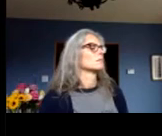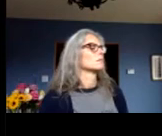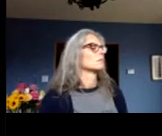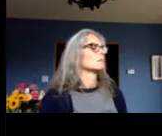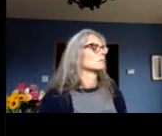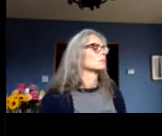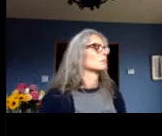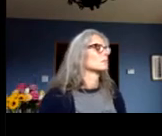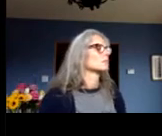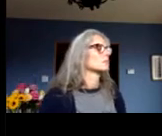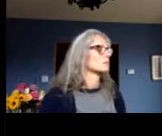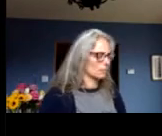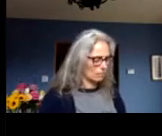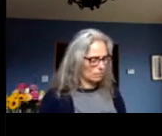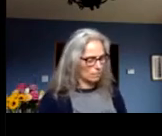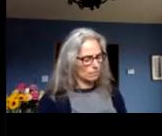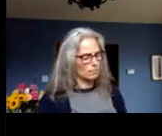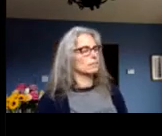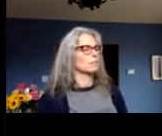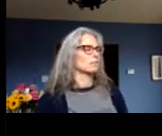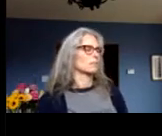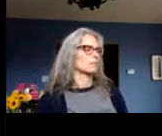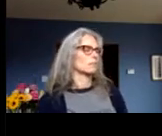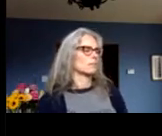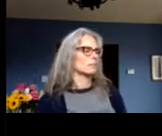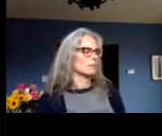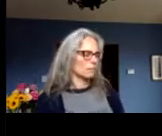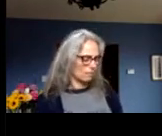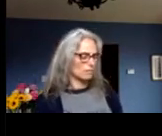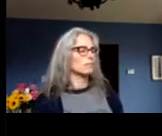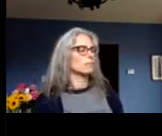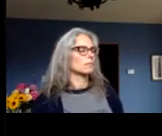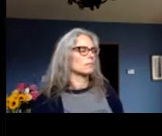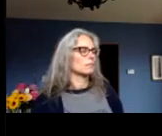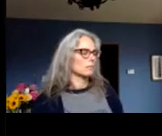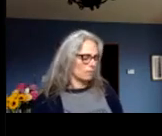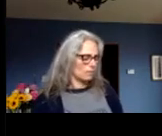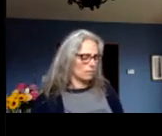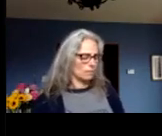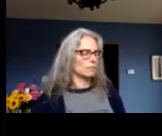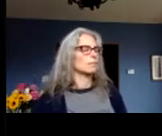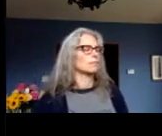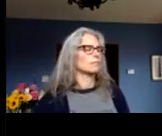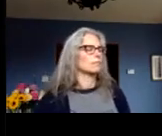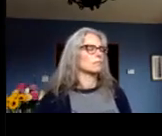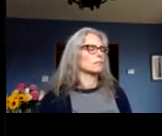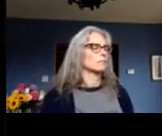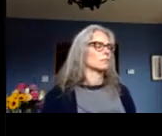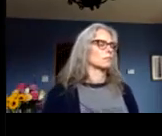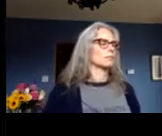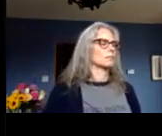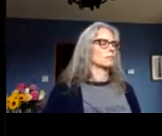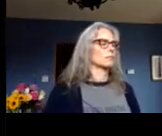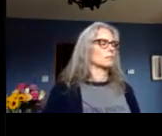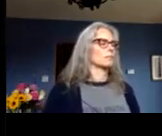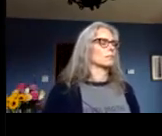button. You can't miss it when you're in the teacher side. And so a lot of times we see teachers grade that work, go ahead and give feedback